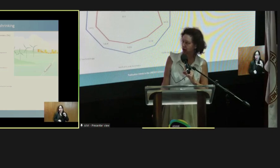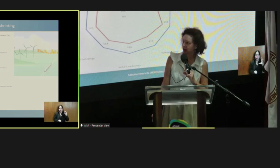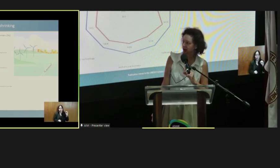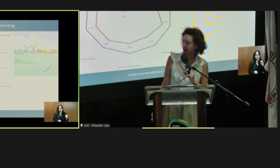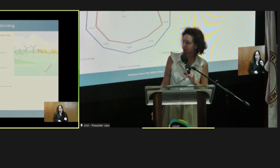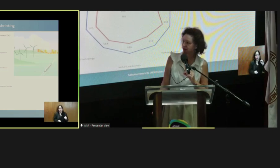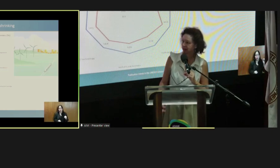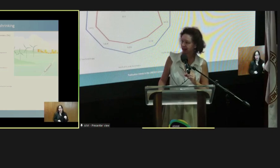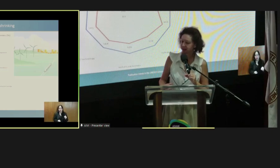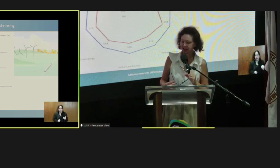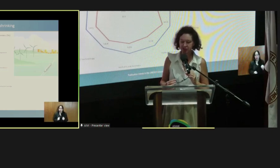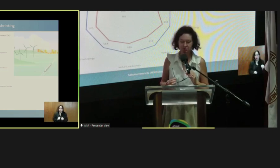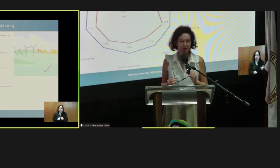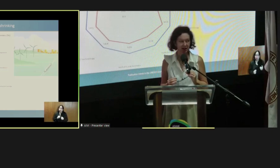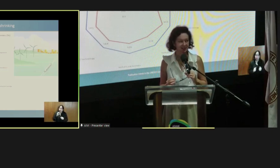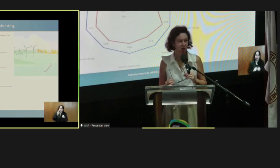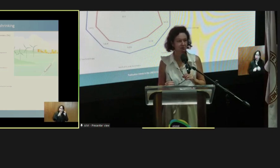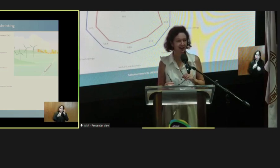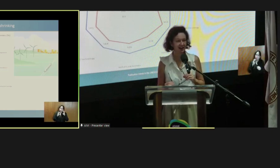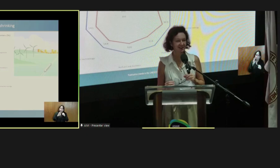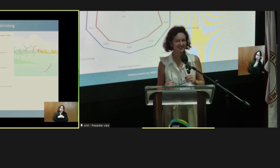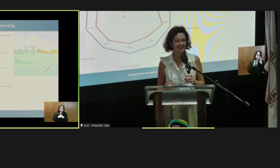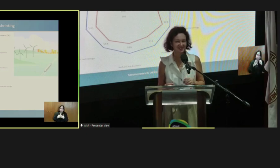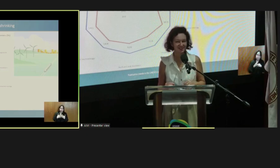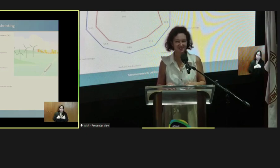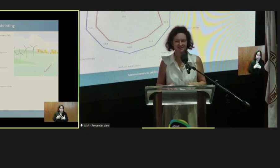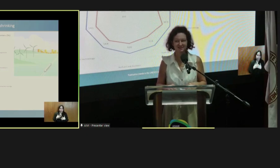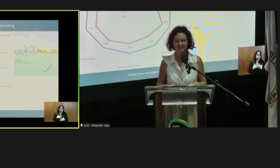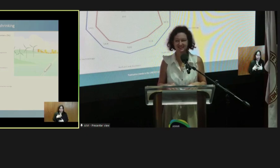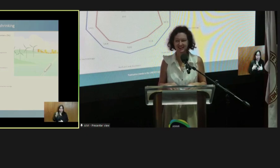more happening here. So maybe I'll stop there.